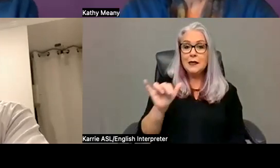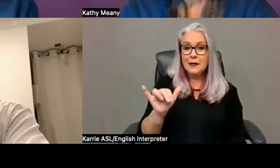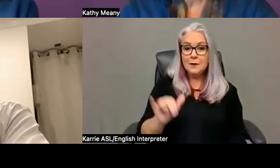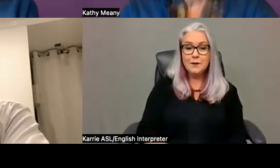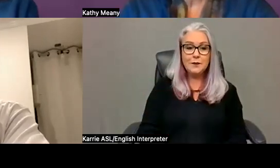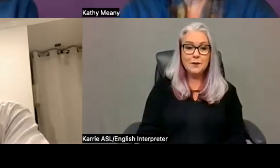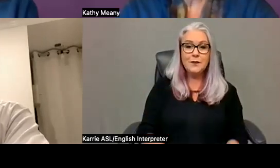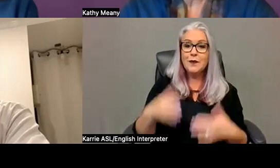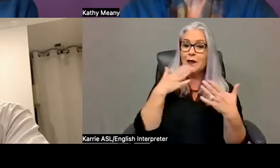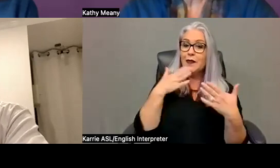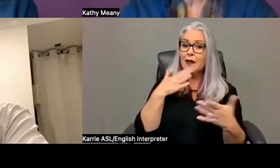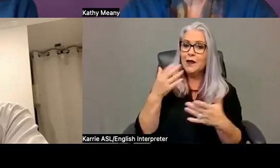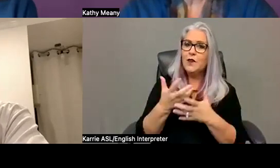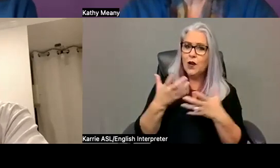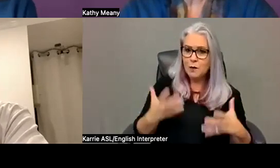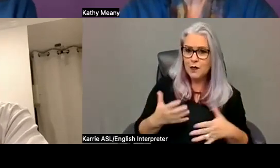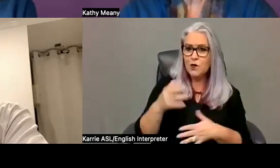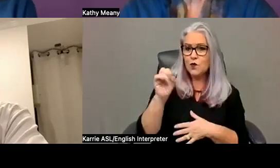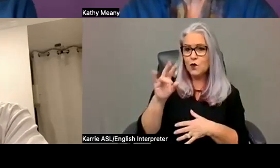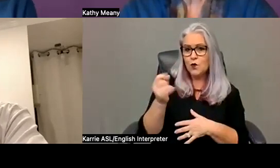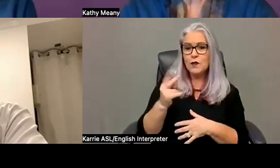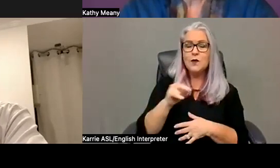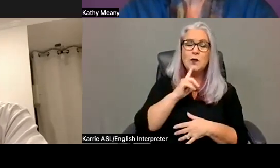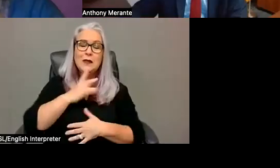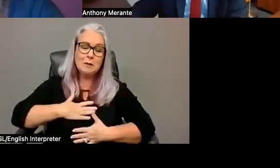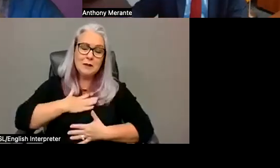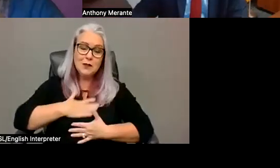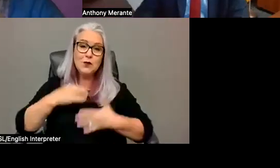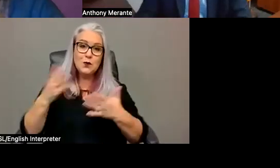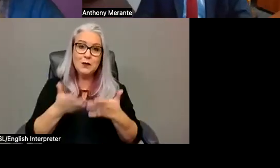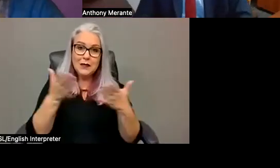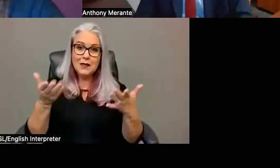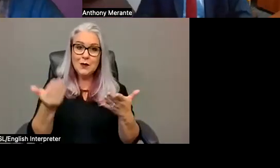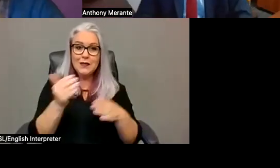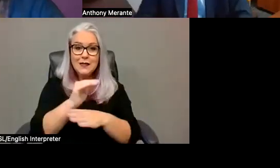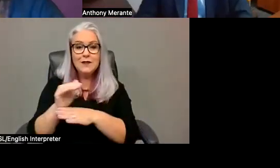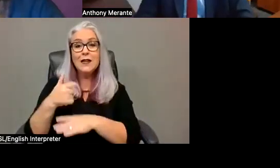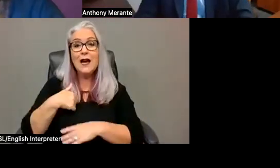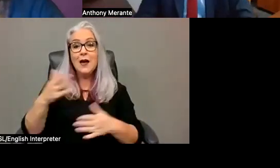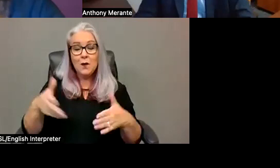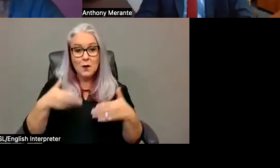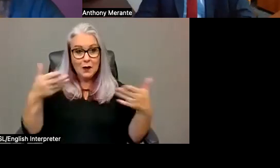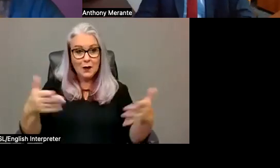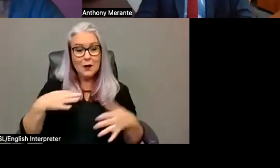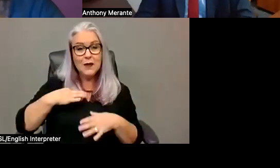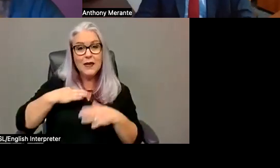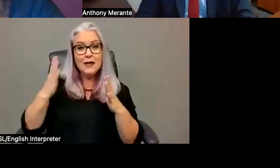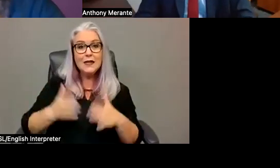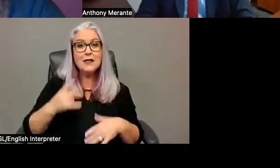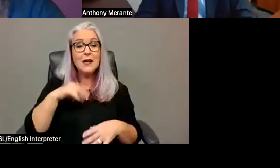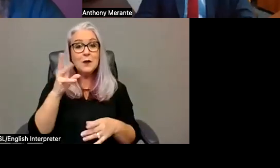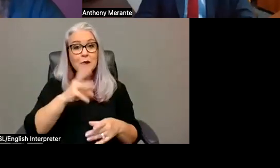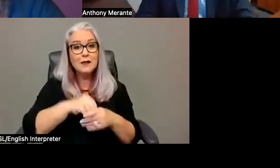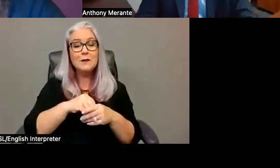Thank you very much, Susan. It's a pleasure to be here this evening. And once again, I too welcome the candidates who are participating